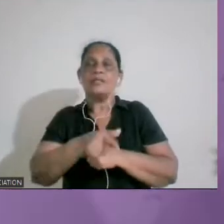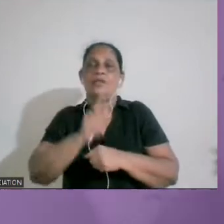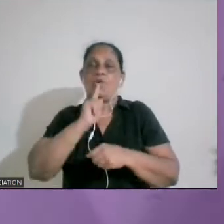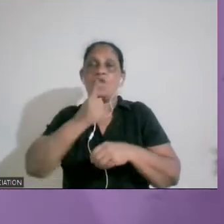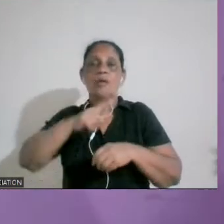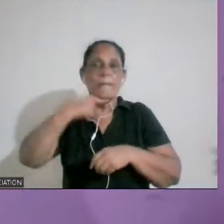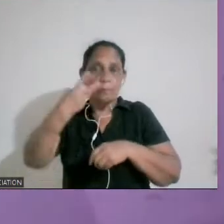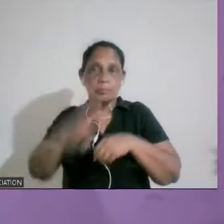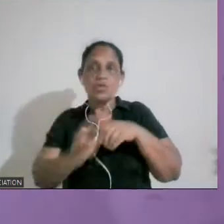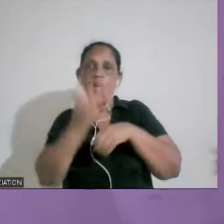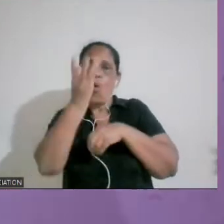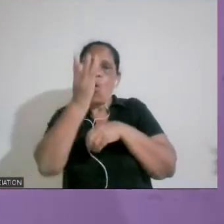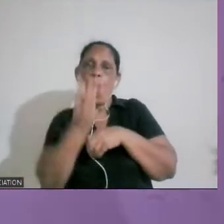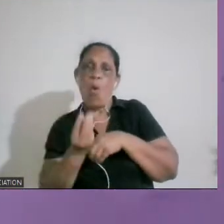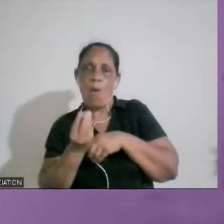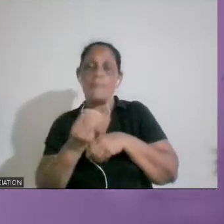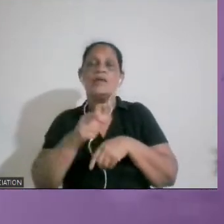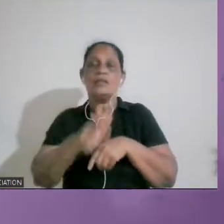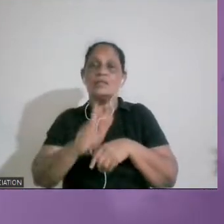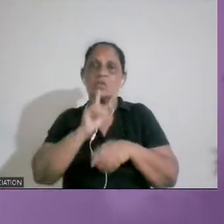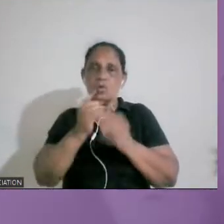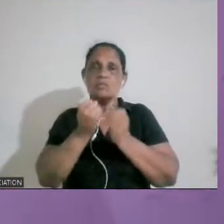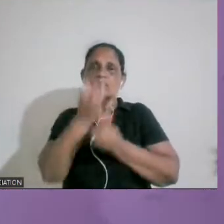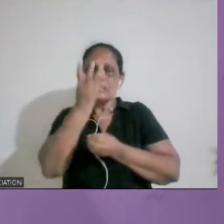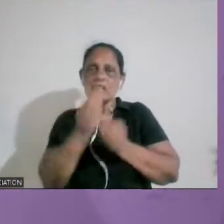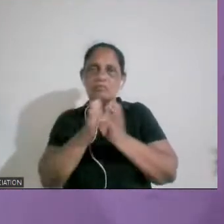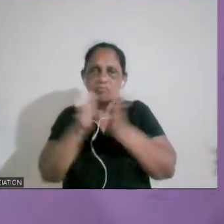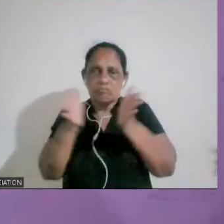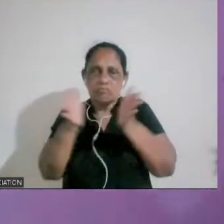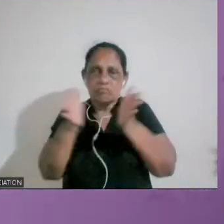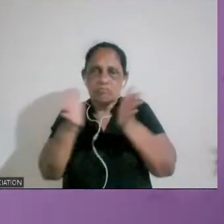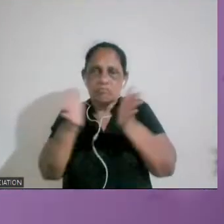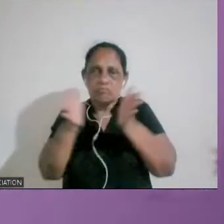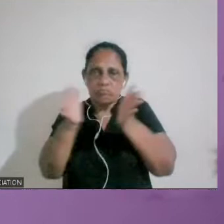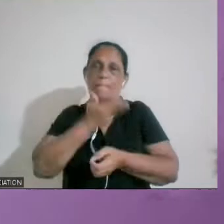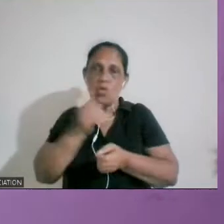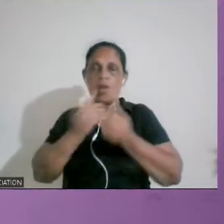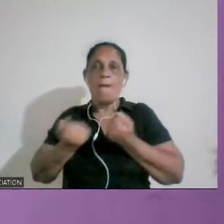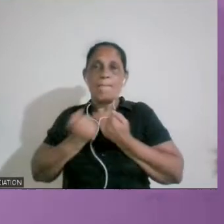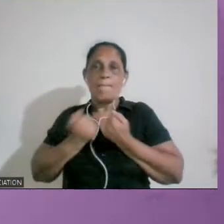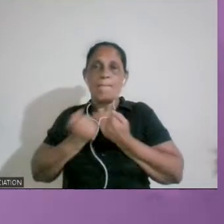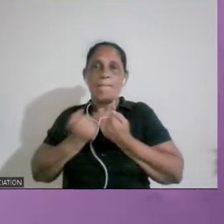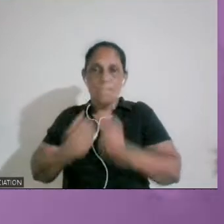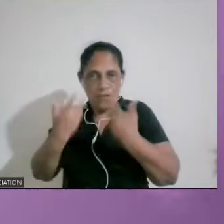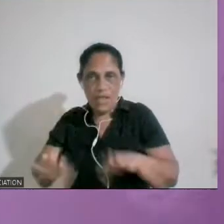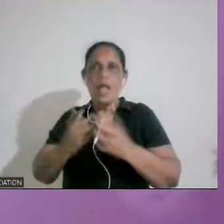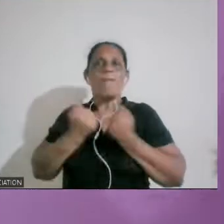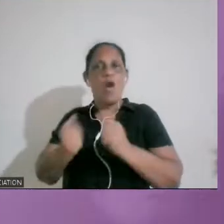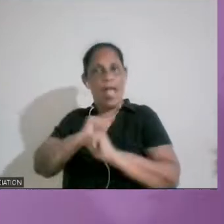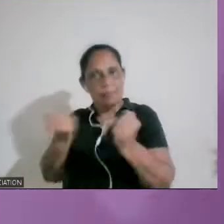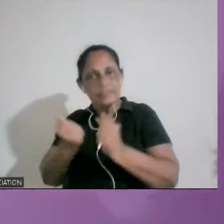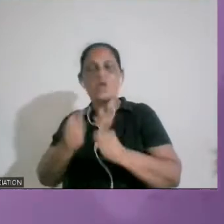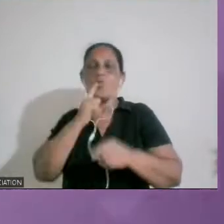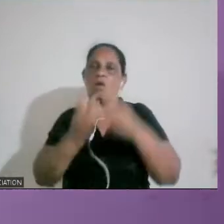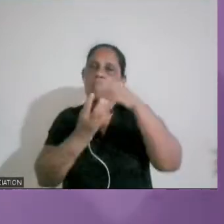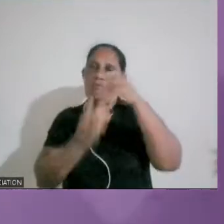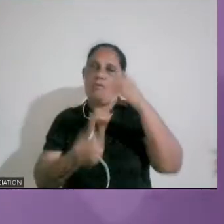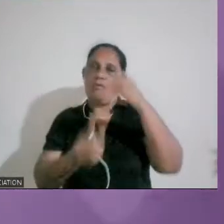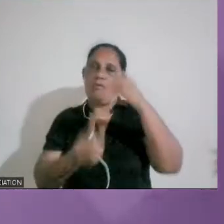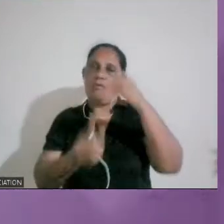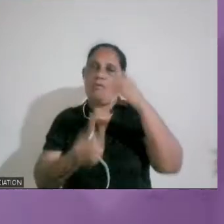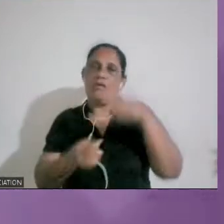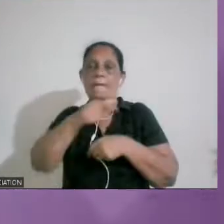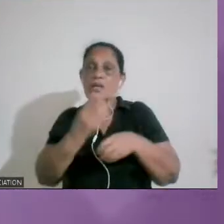pre-birth and post-birth. The menstrual cup sits just below your uterus and collects all the